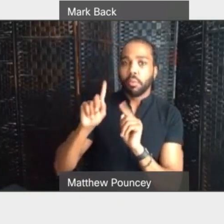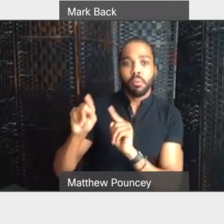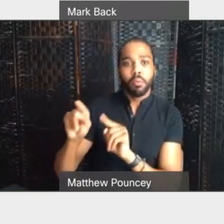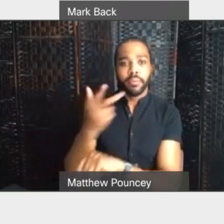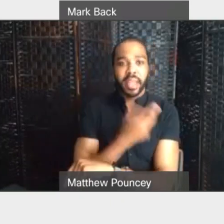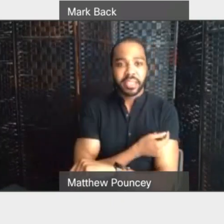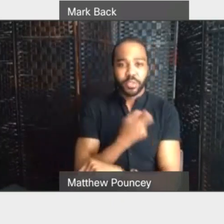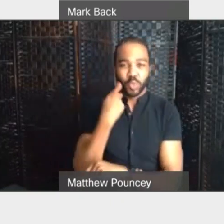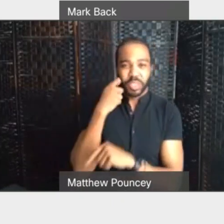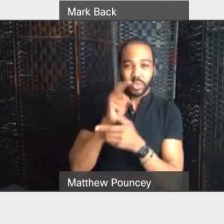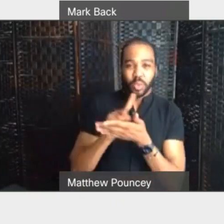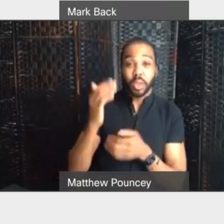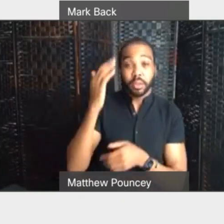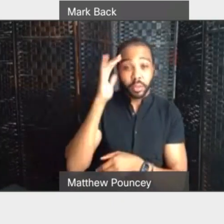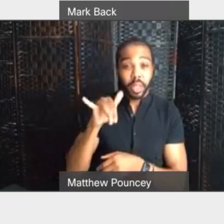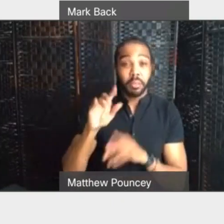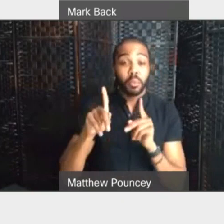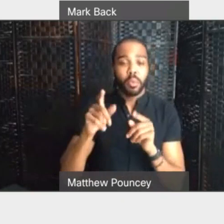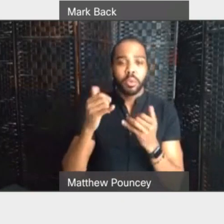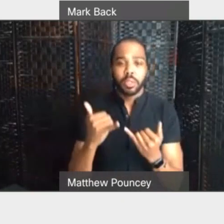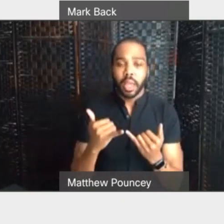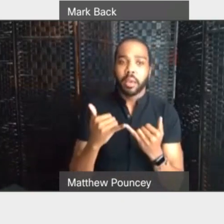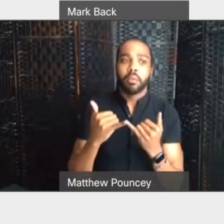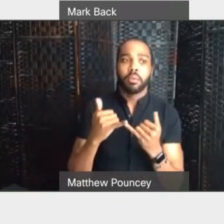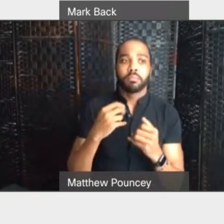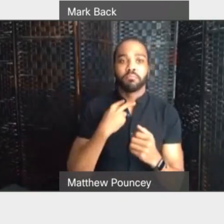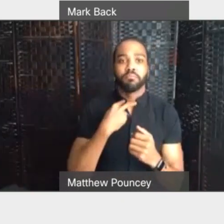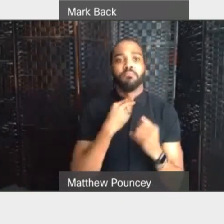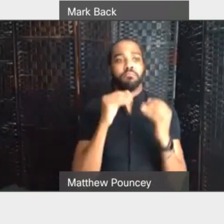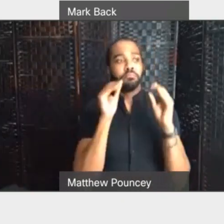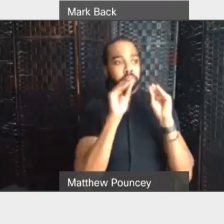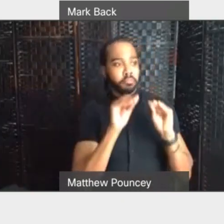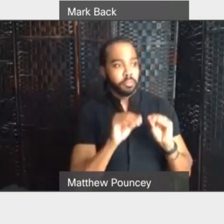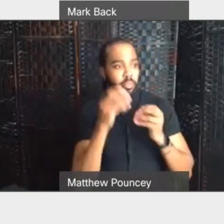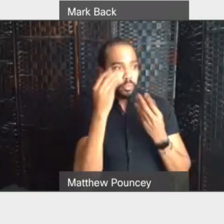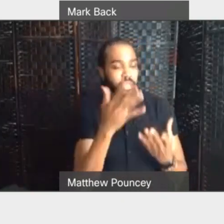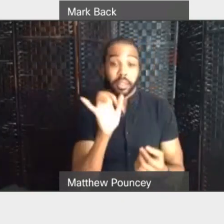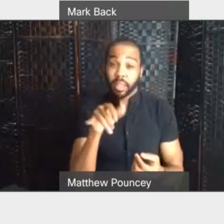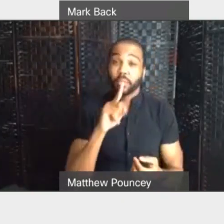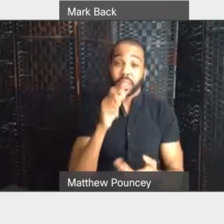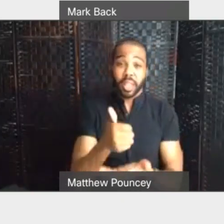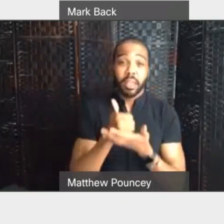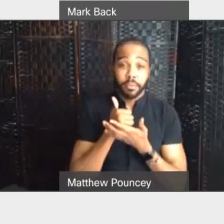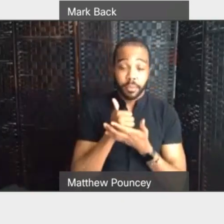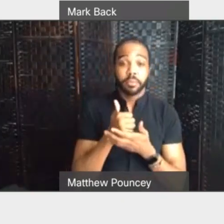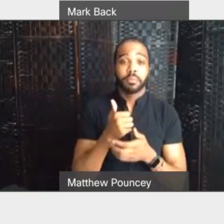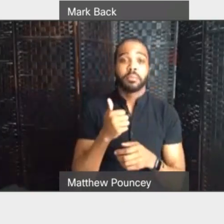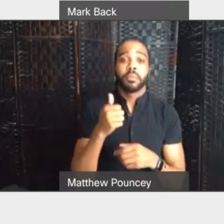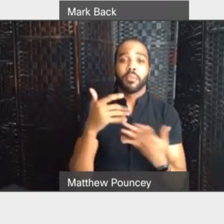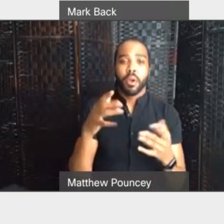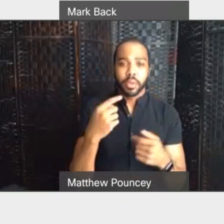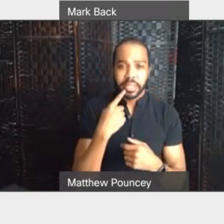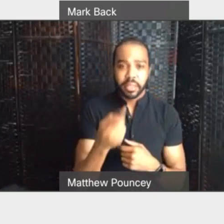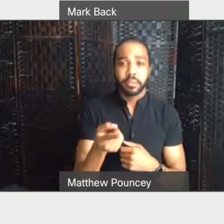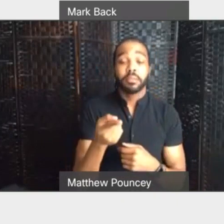people are getting caught up now on entering the data, which is very helpful. Because as I say, we really need